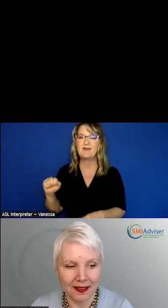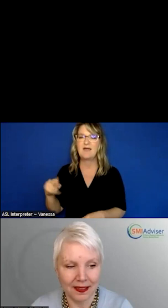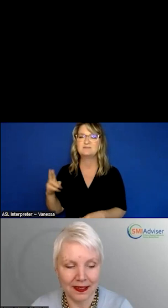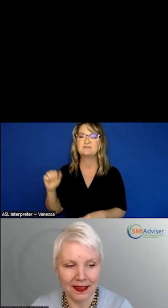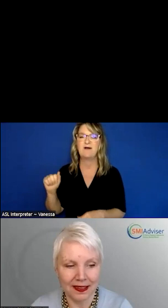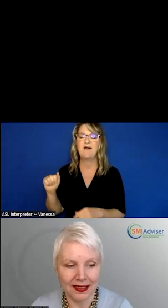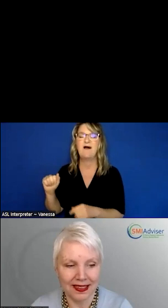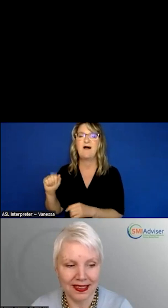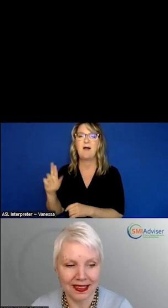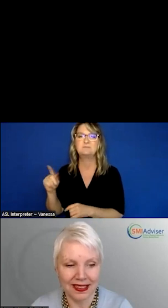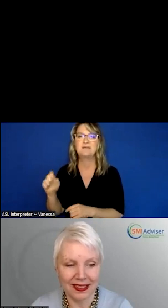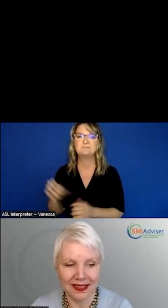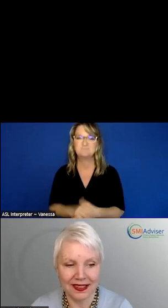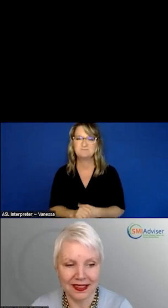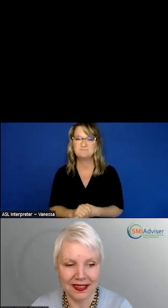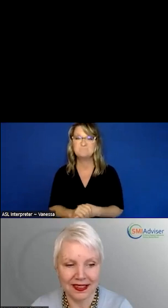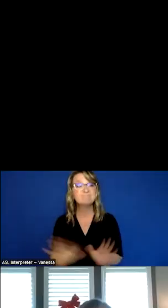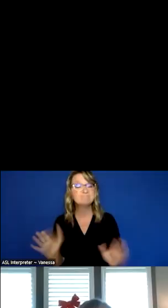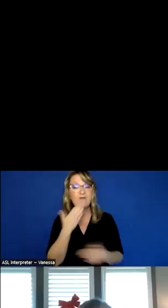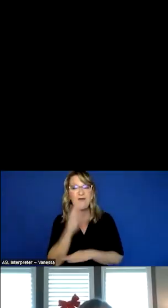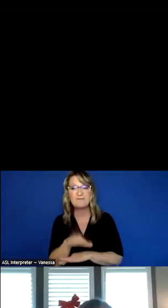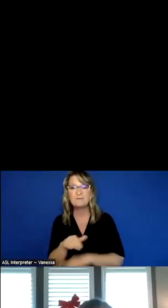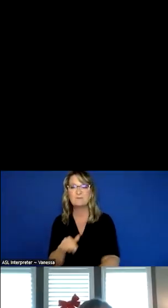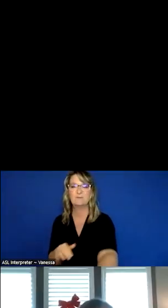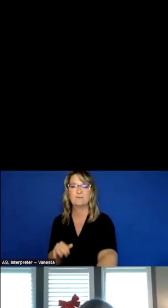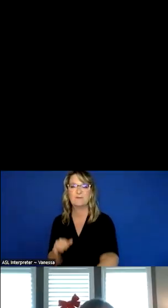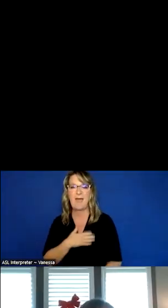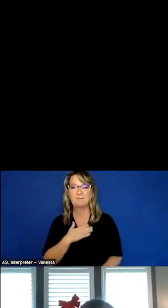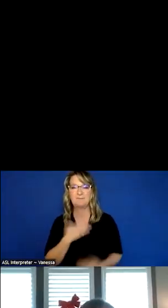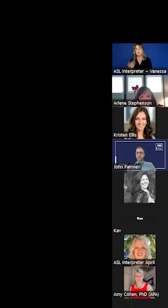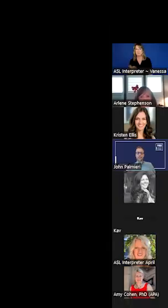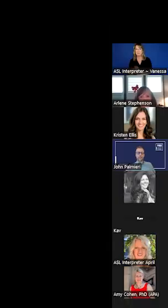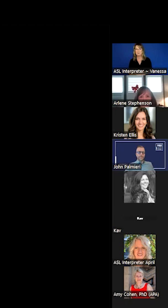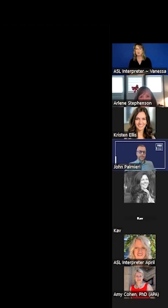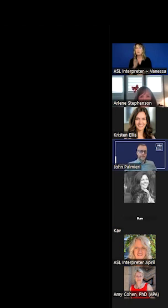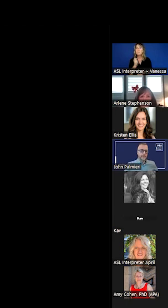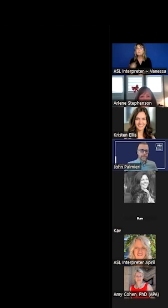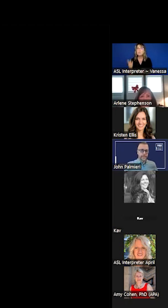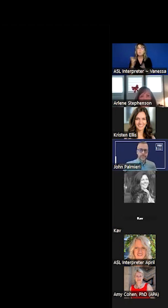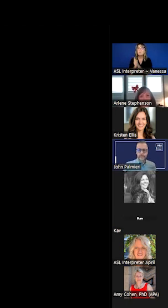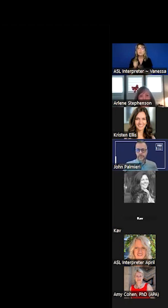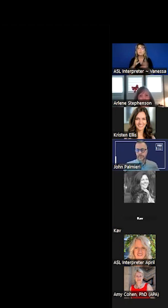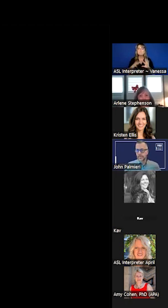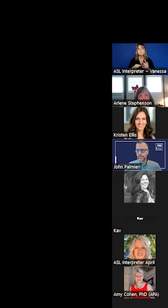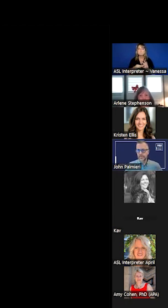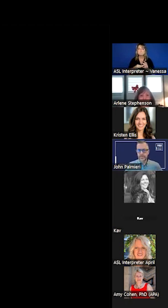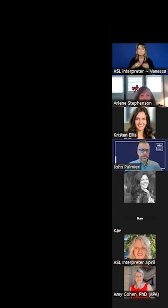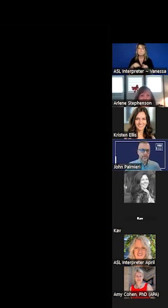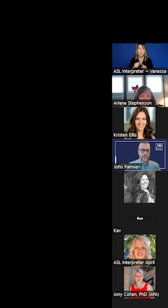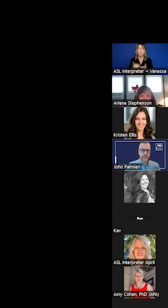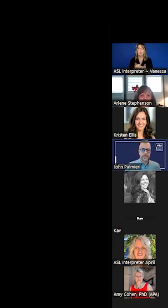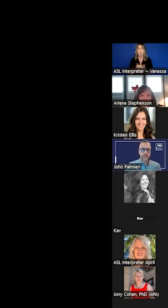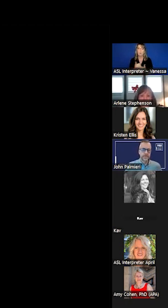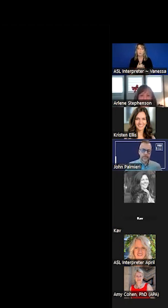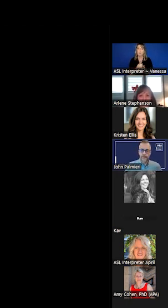Good afternoon. Glad to be here with all of you. I just wanted to spend a couple of minutes with you to tell you about a new